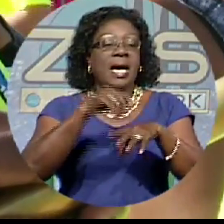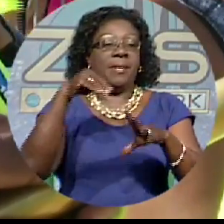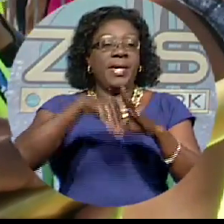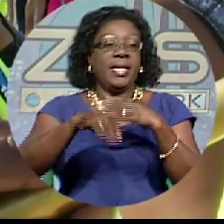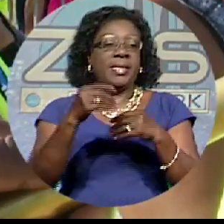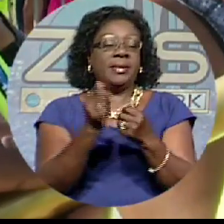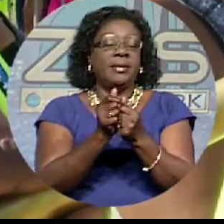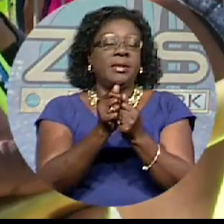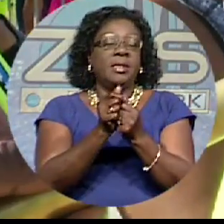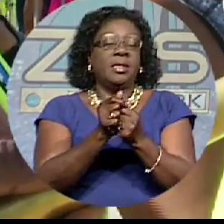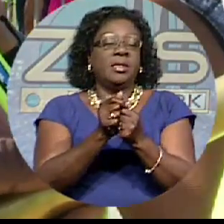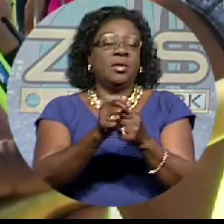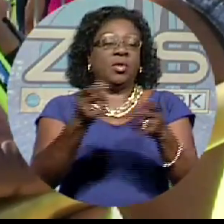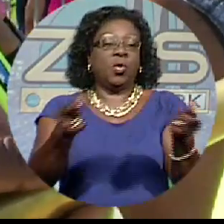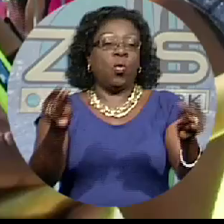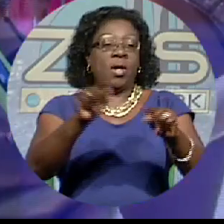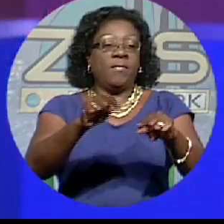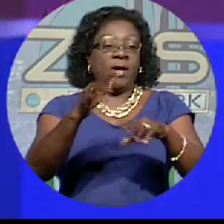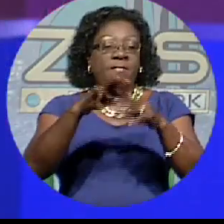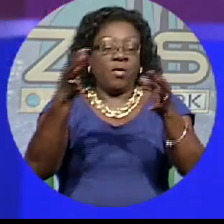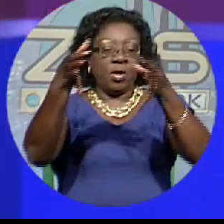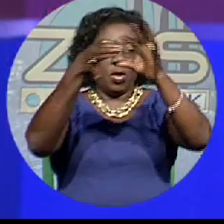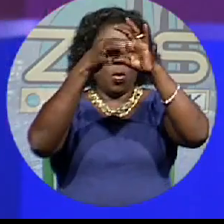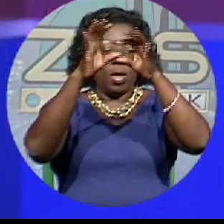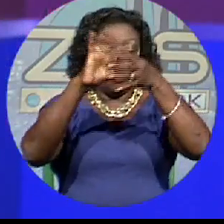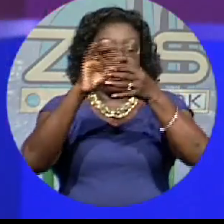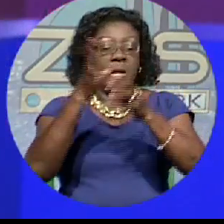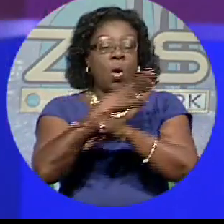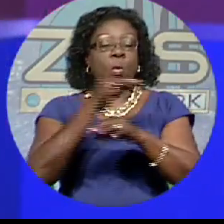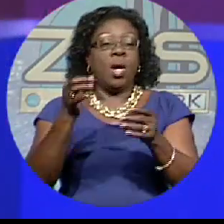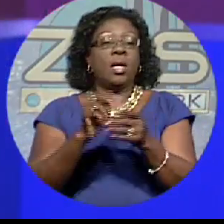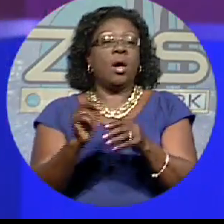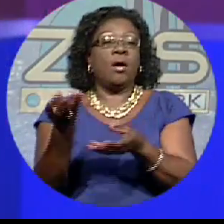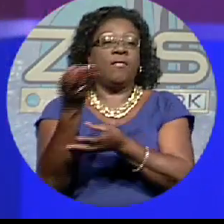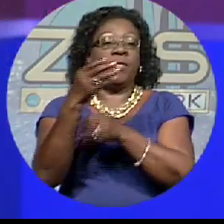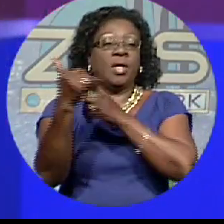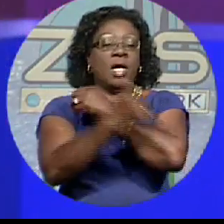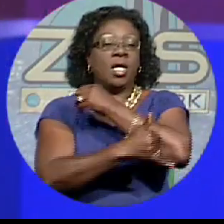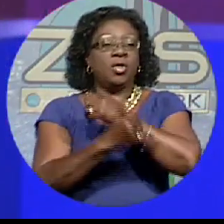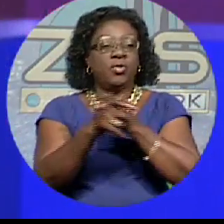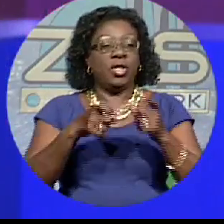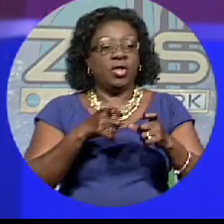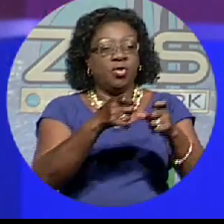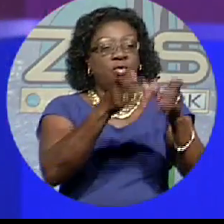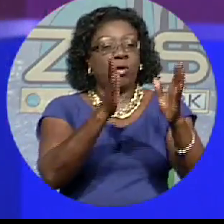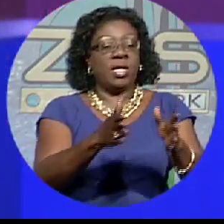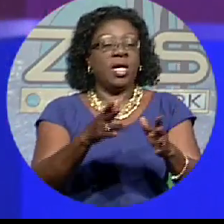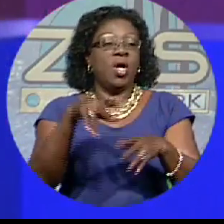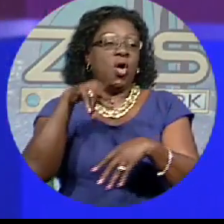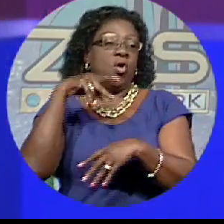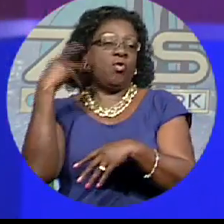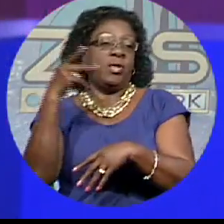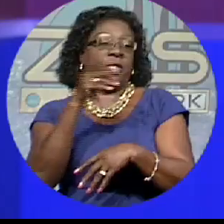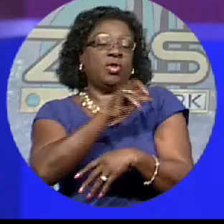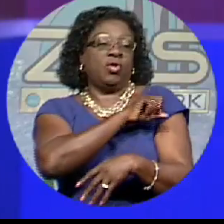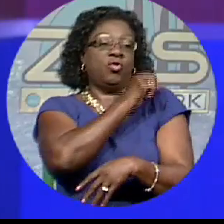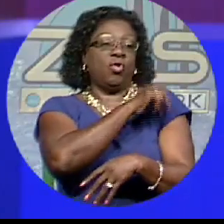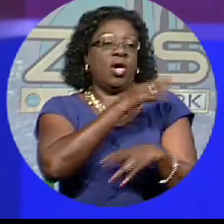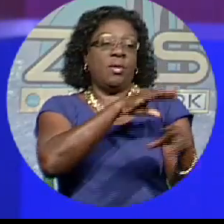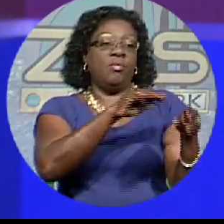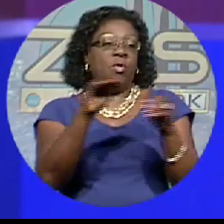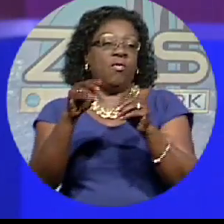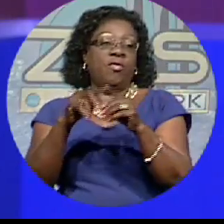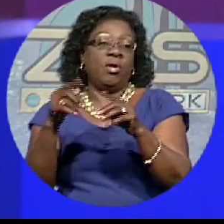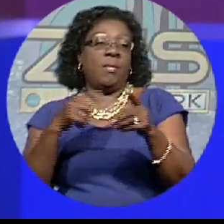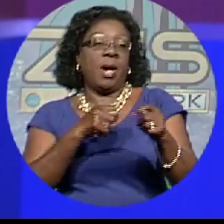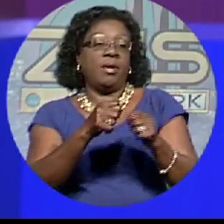to come with to qualify for the Olympics. One of the country's premier distance track and field runners, Crystal Strawn, made the move to the marathon, hoping